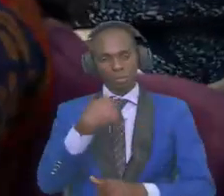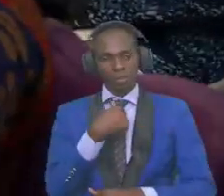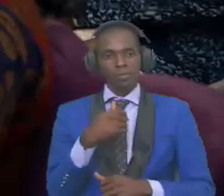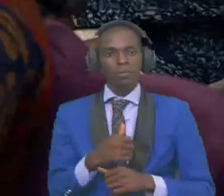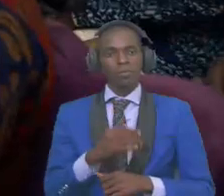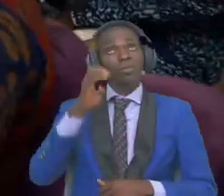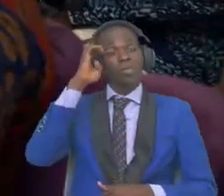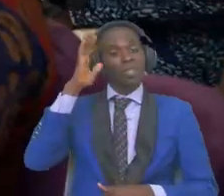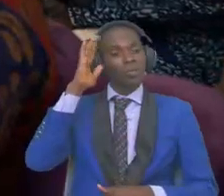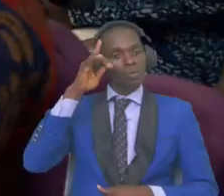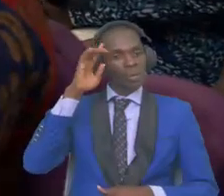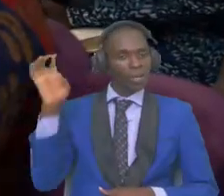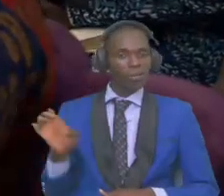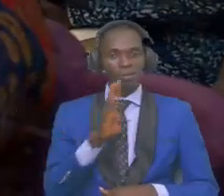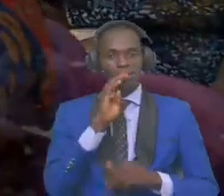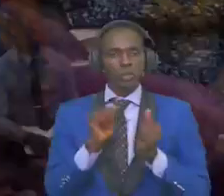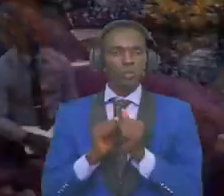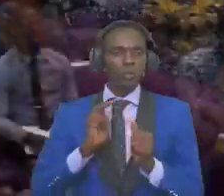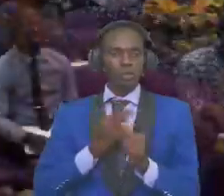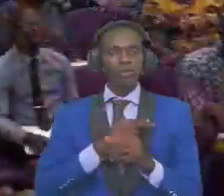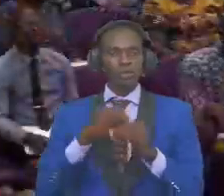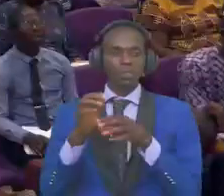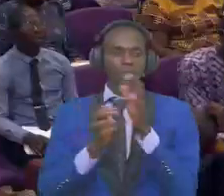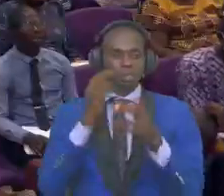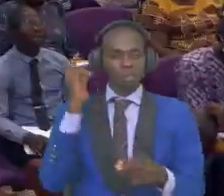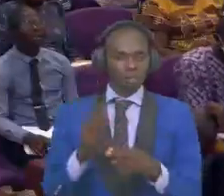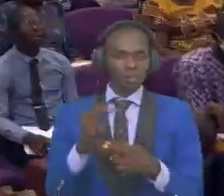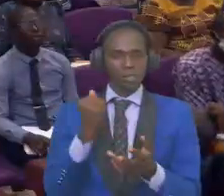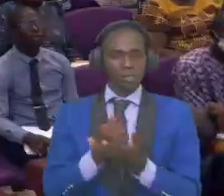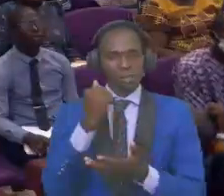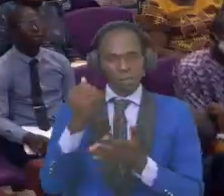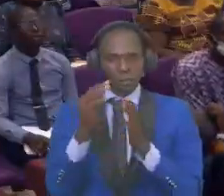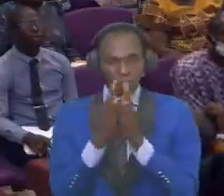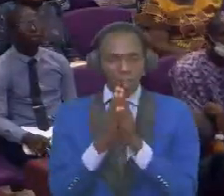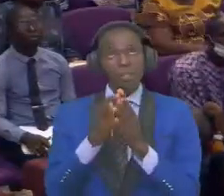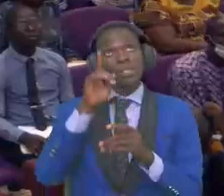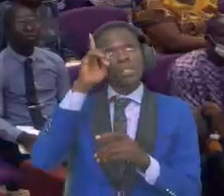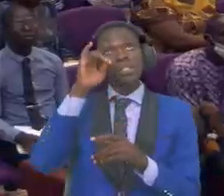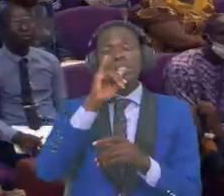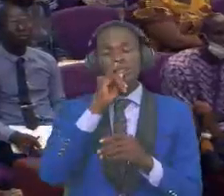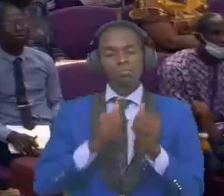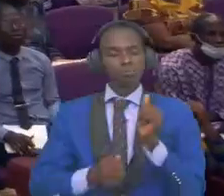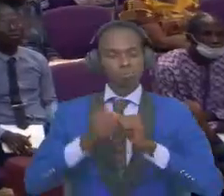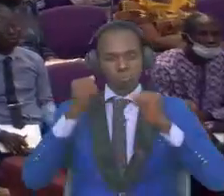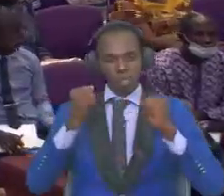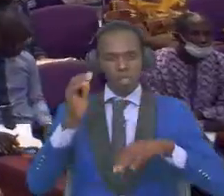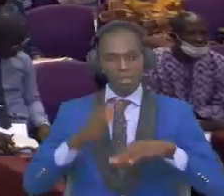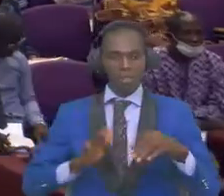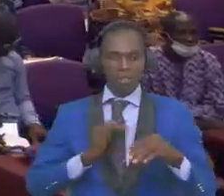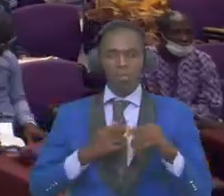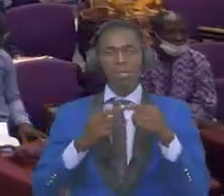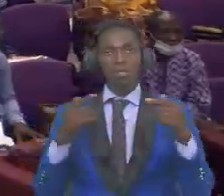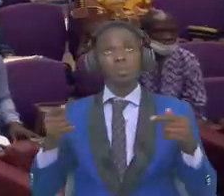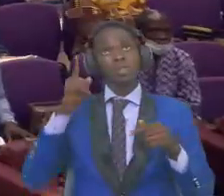He'll forever be with us in Jesus' name. He's stronger than our enemies. He's